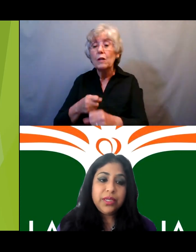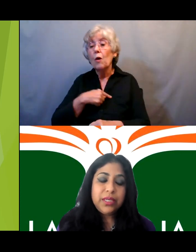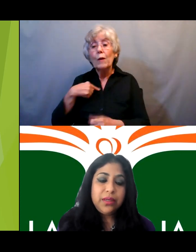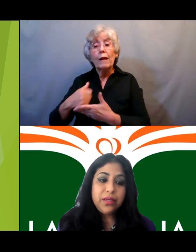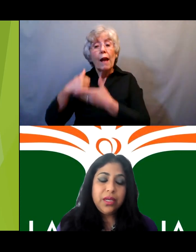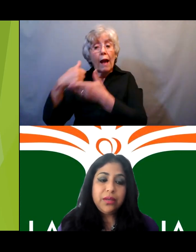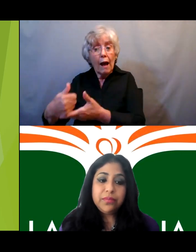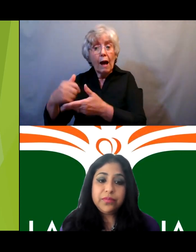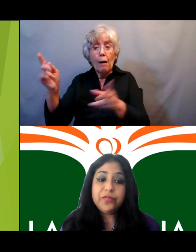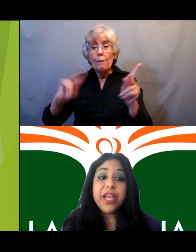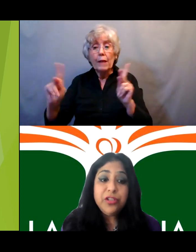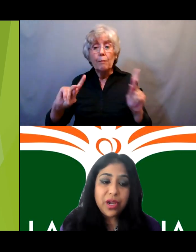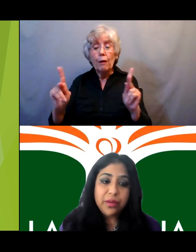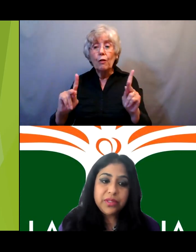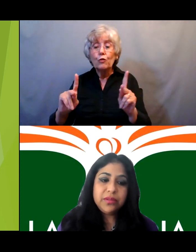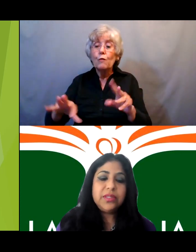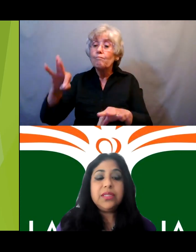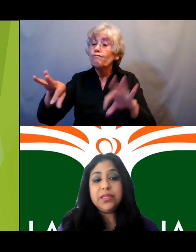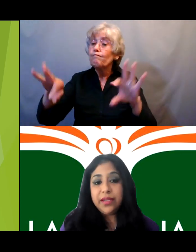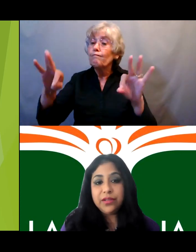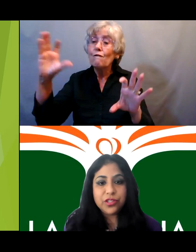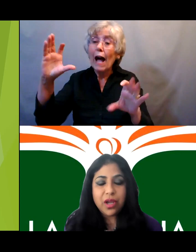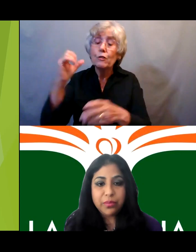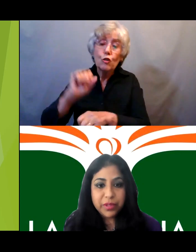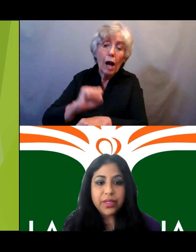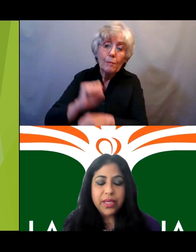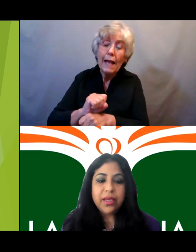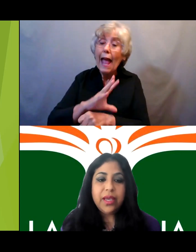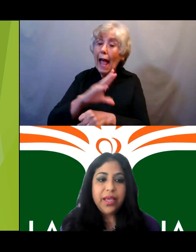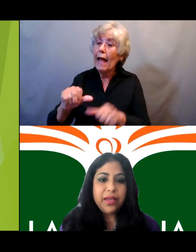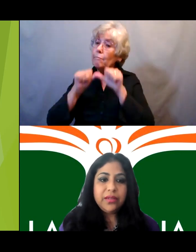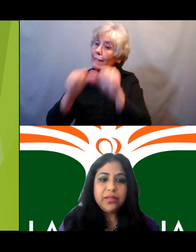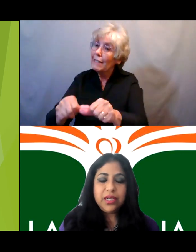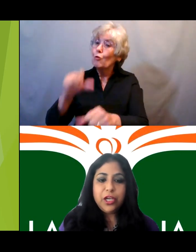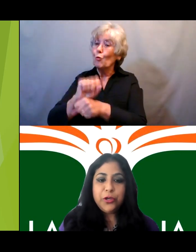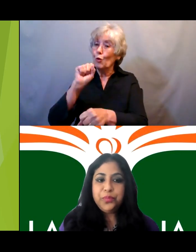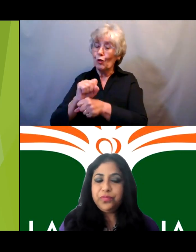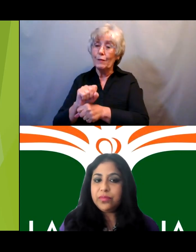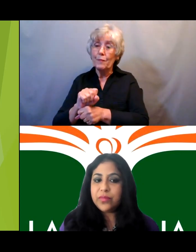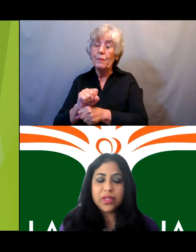to find jobs, sustain a job, and